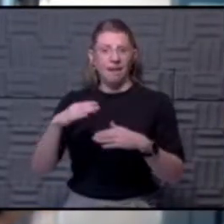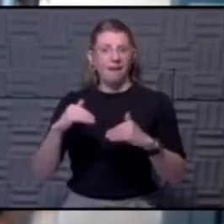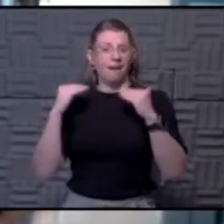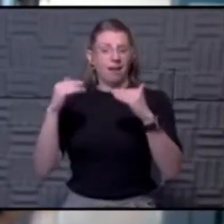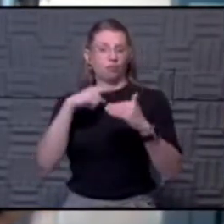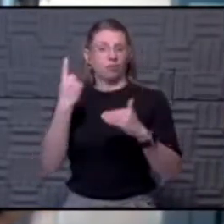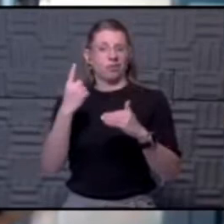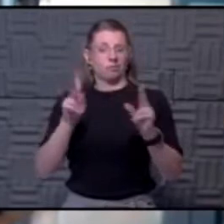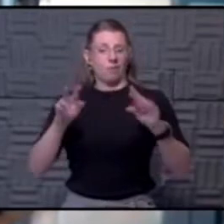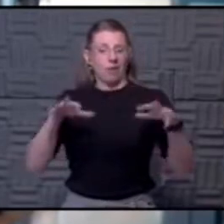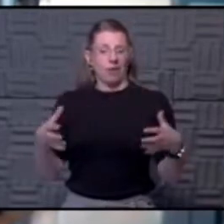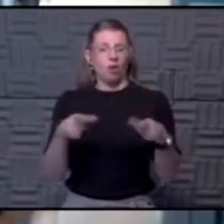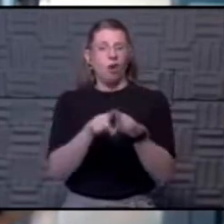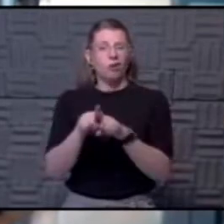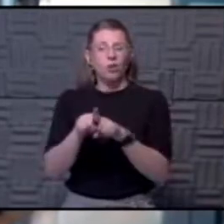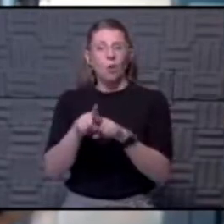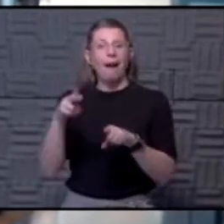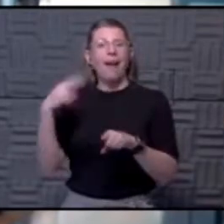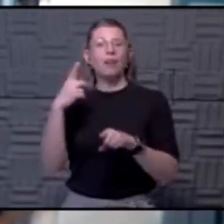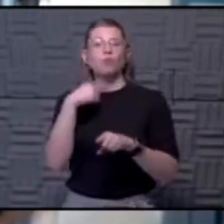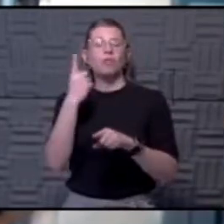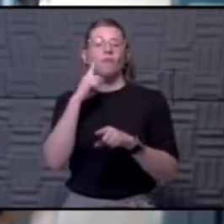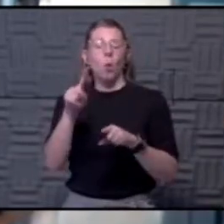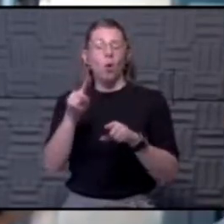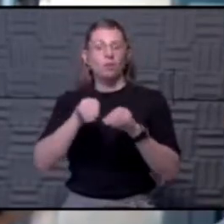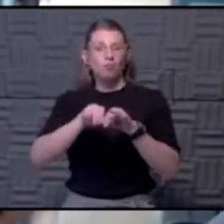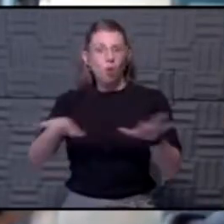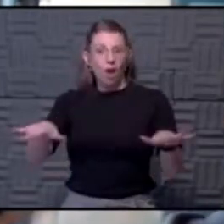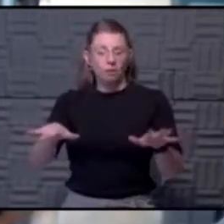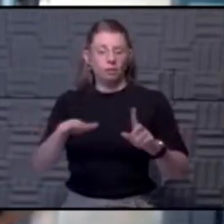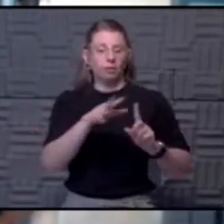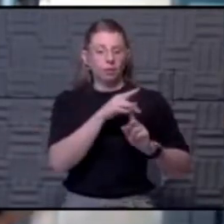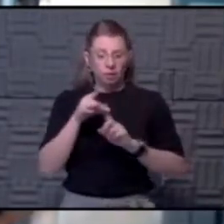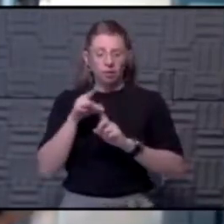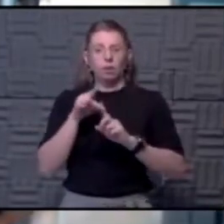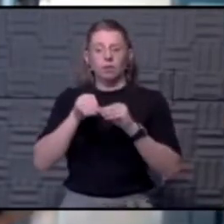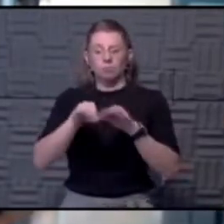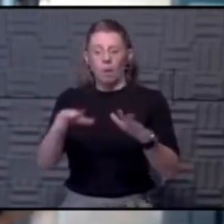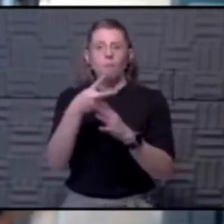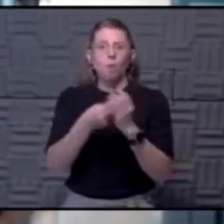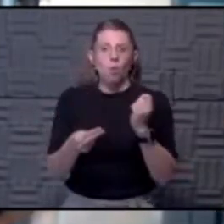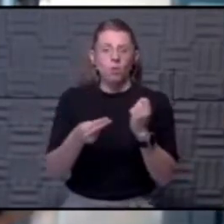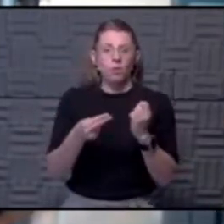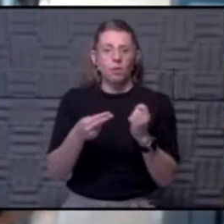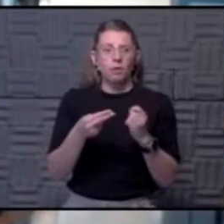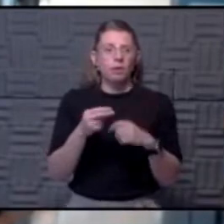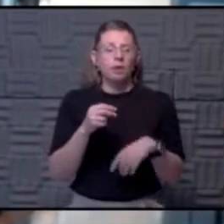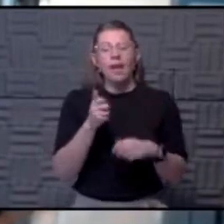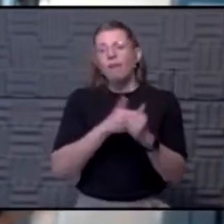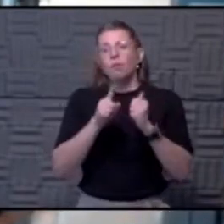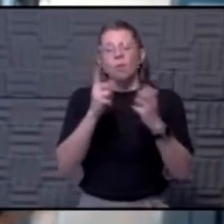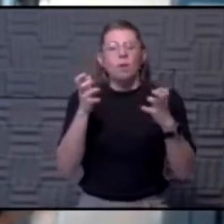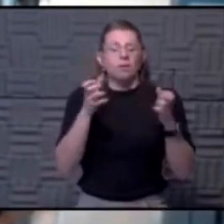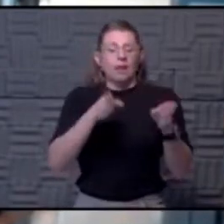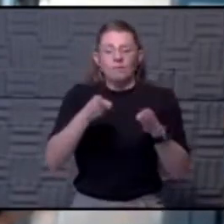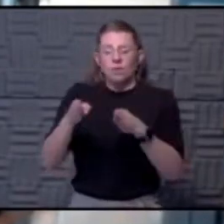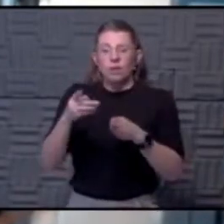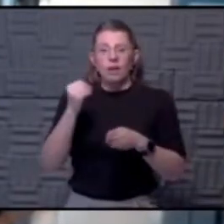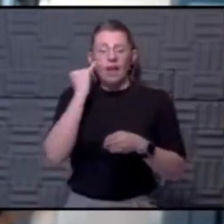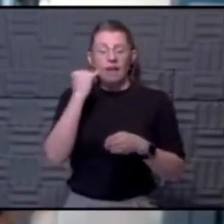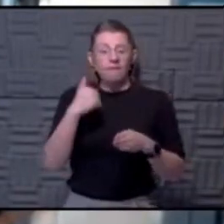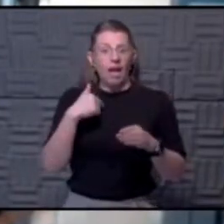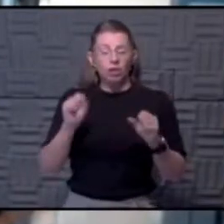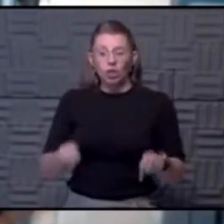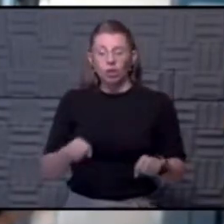risk for spread versus an individual. And everybody wants an individual. I would vaccinate everybody if we